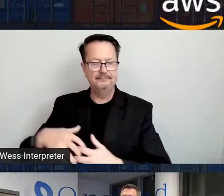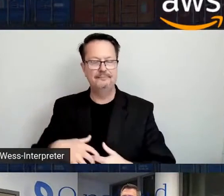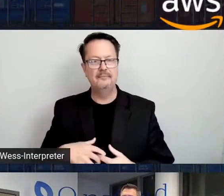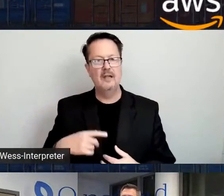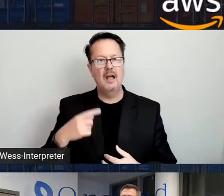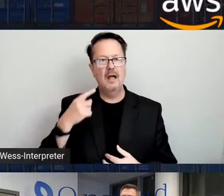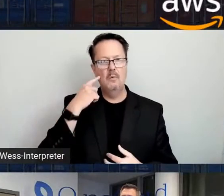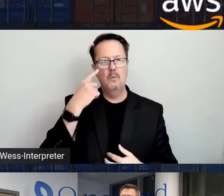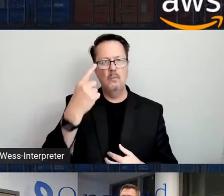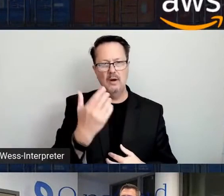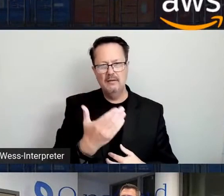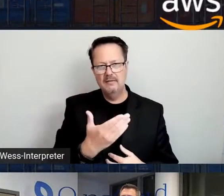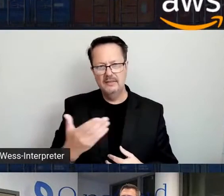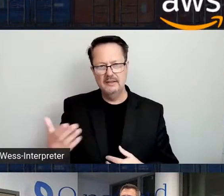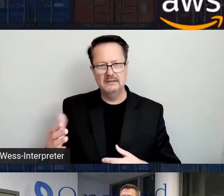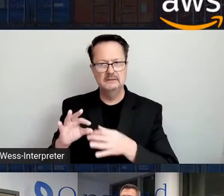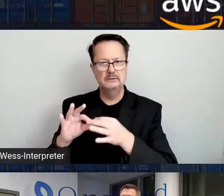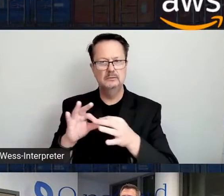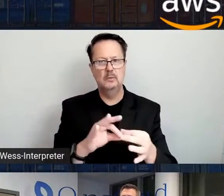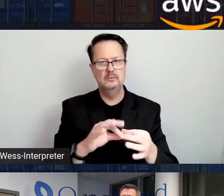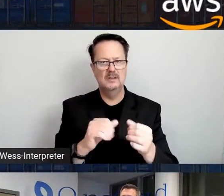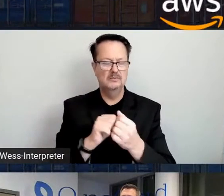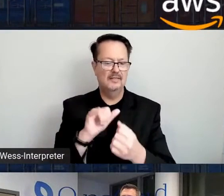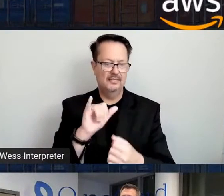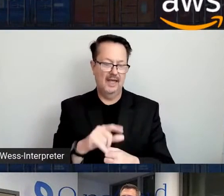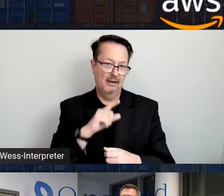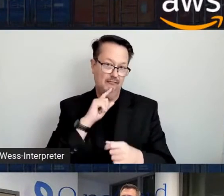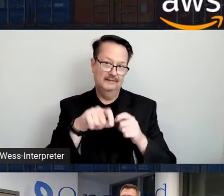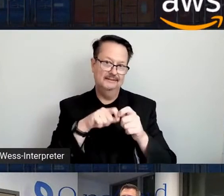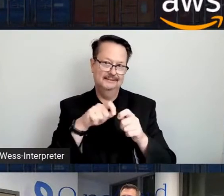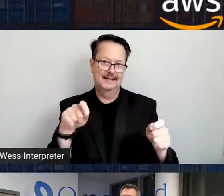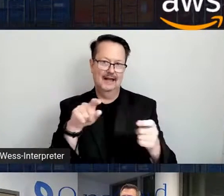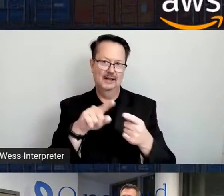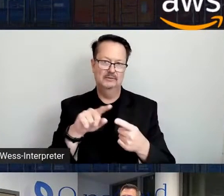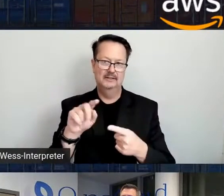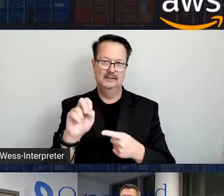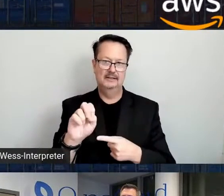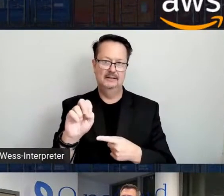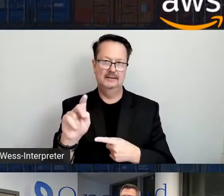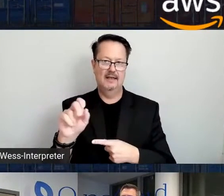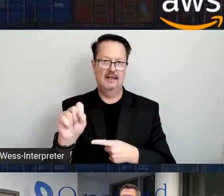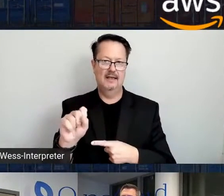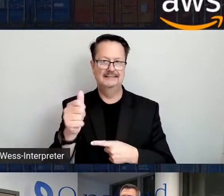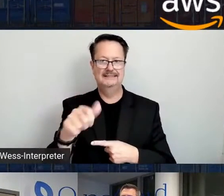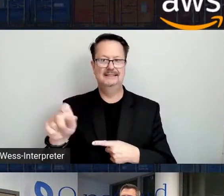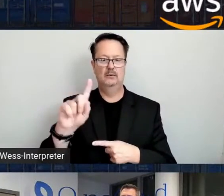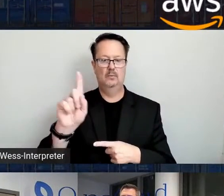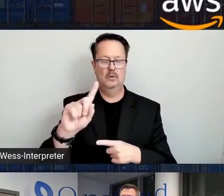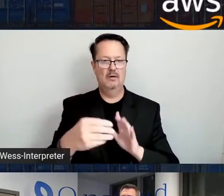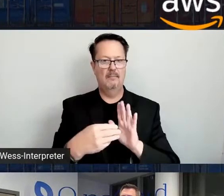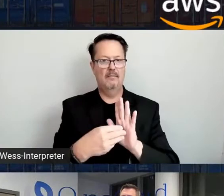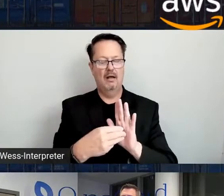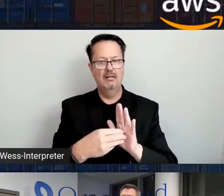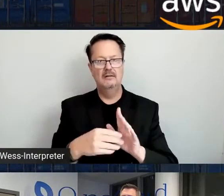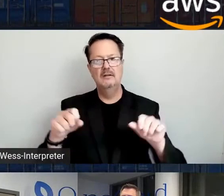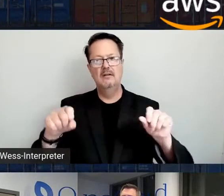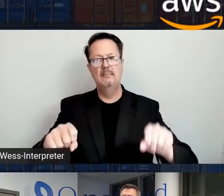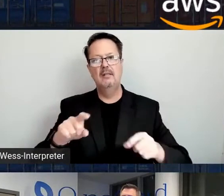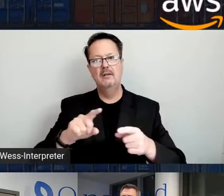that associates with that, and this actually kind of ties into the EKS Anywhere model, is the ability to